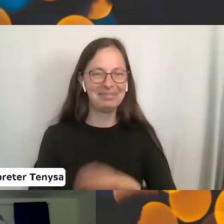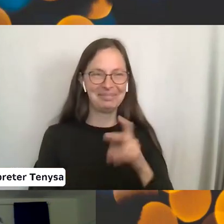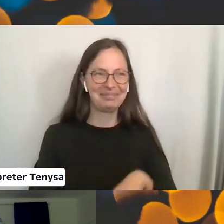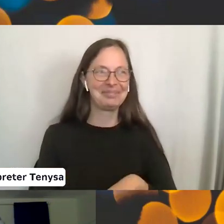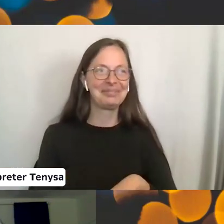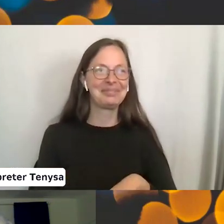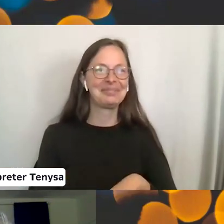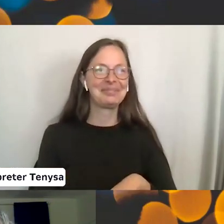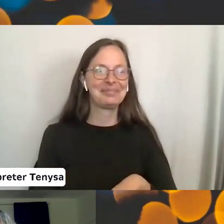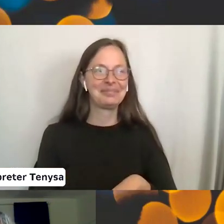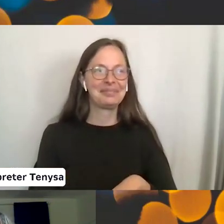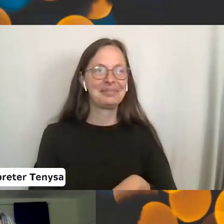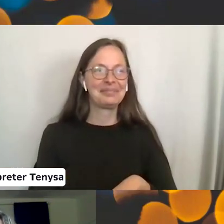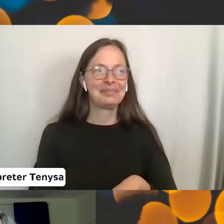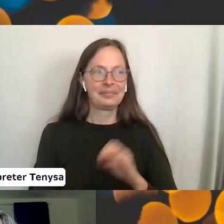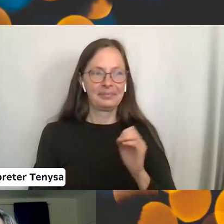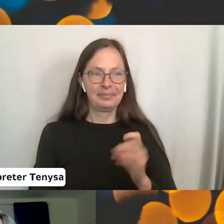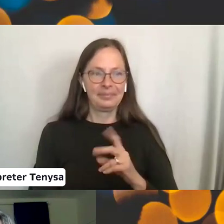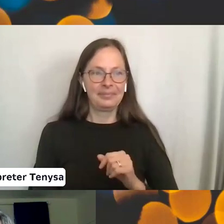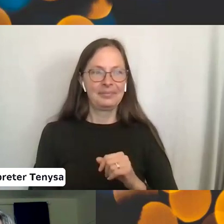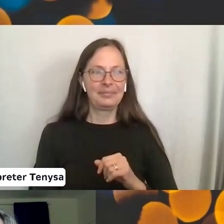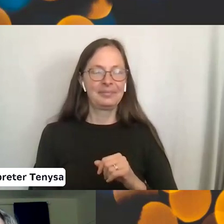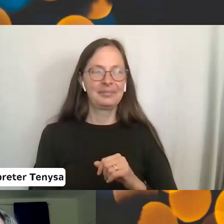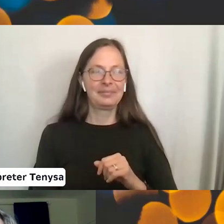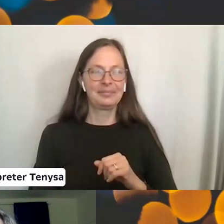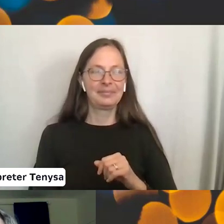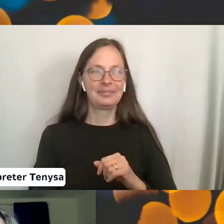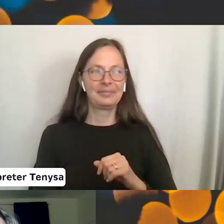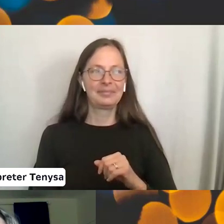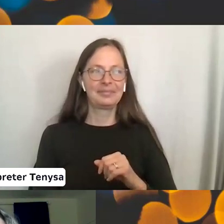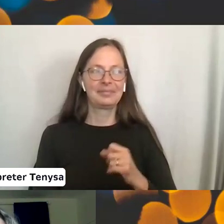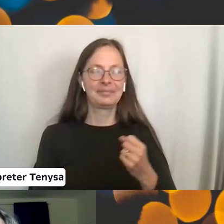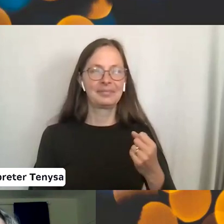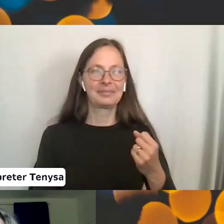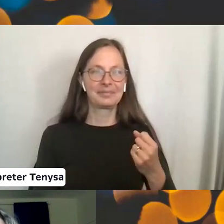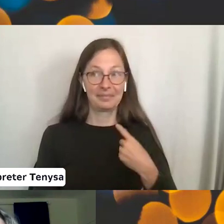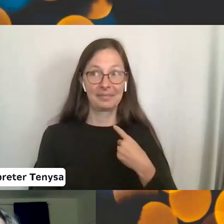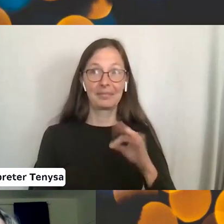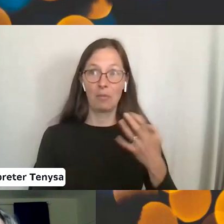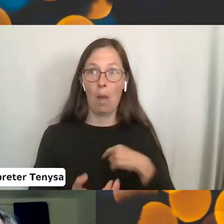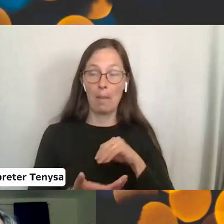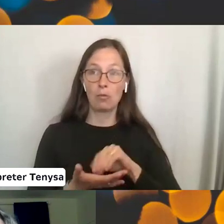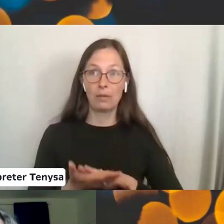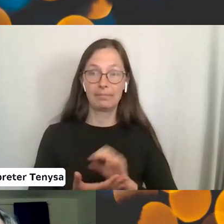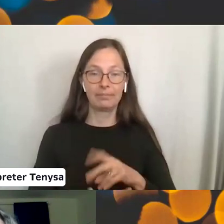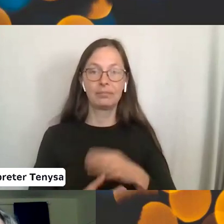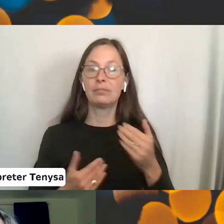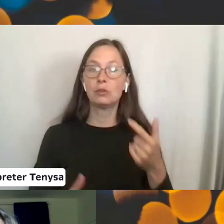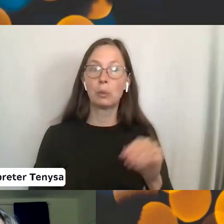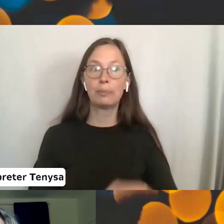as Okay. Okay. So B, just ask me if you want me to write one down. Okay. Go.